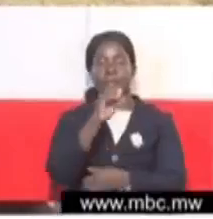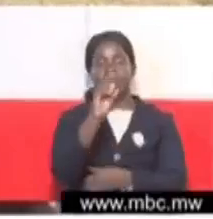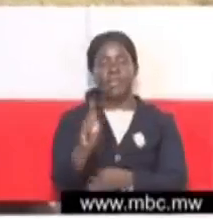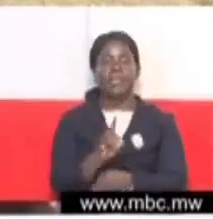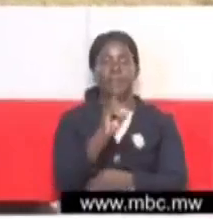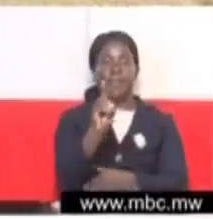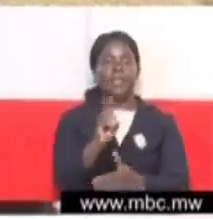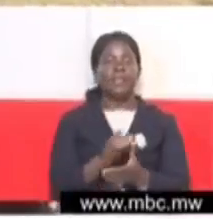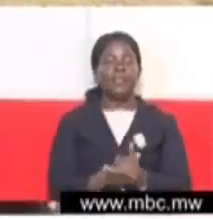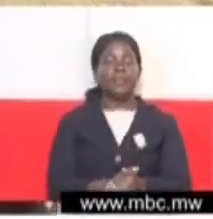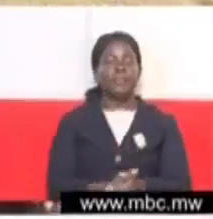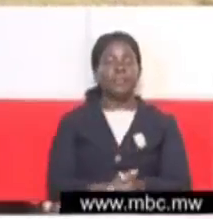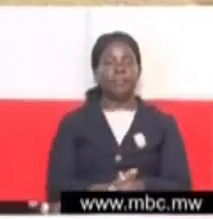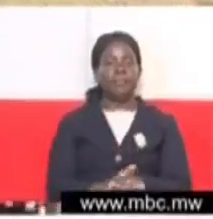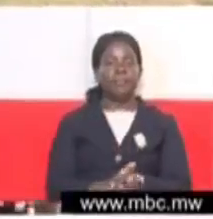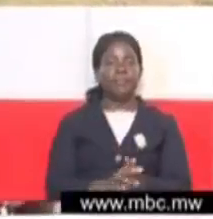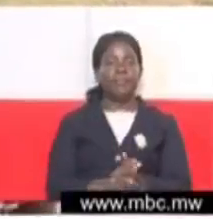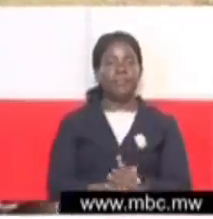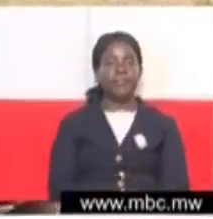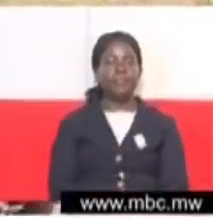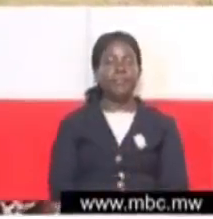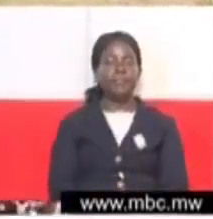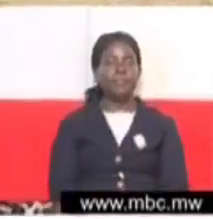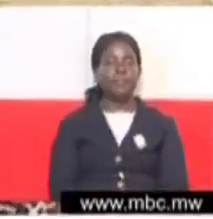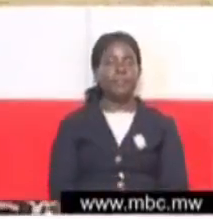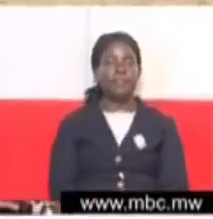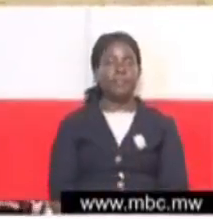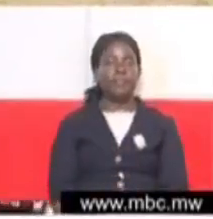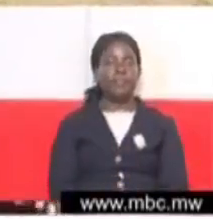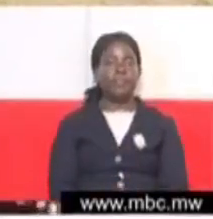Jackson Sitali, MBC News, Mzuzu.